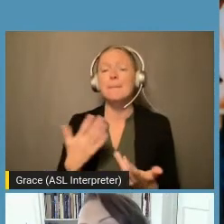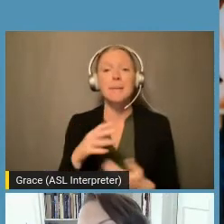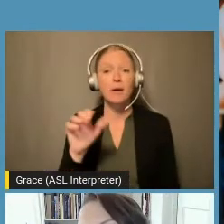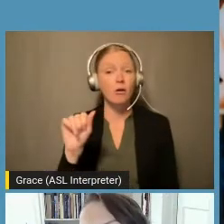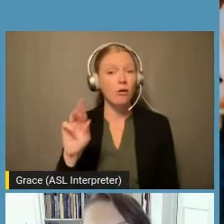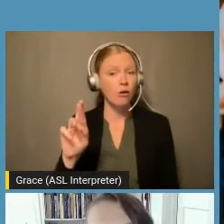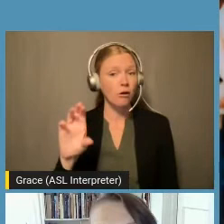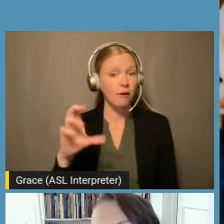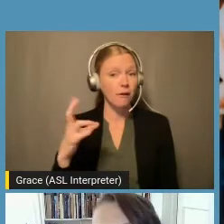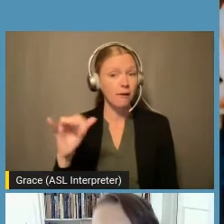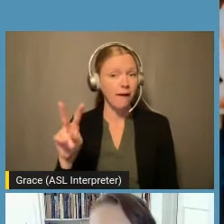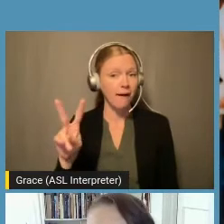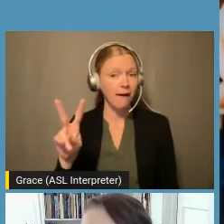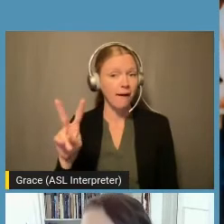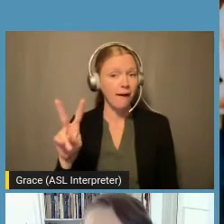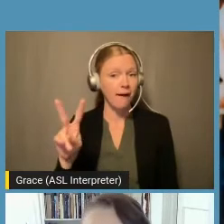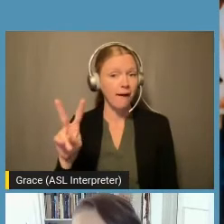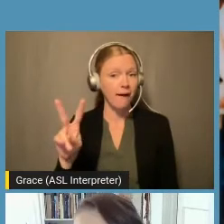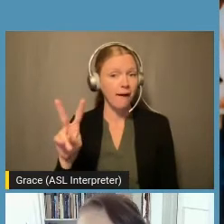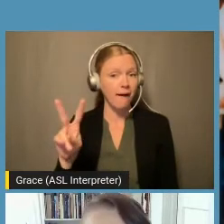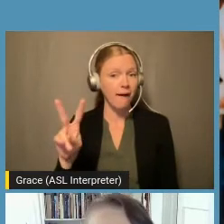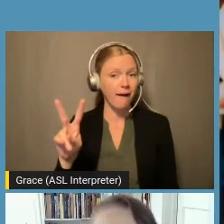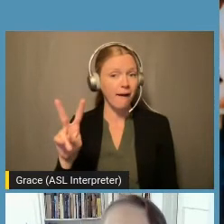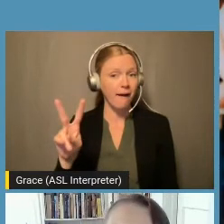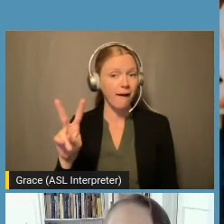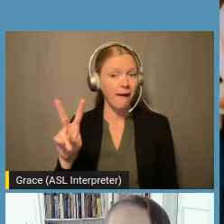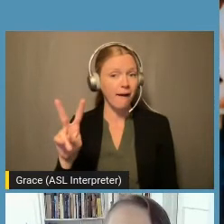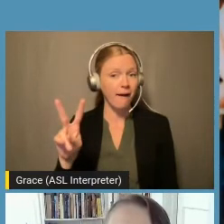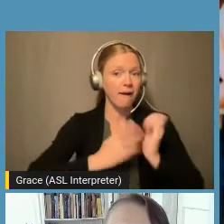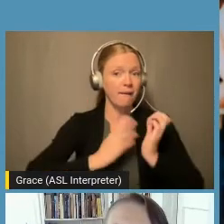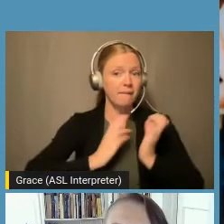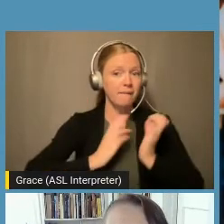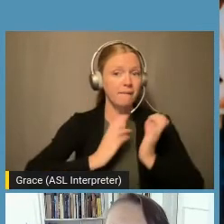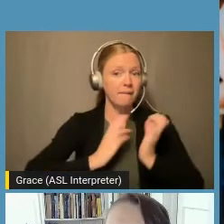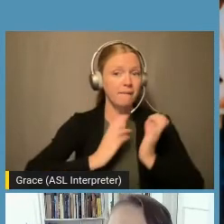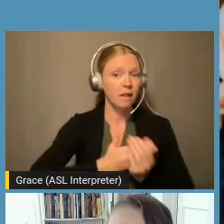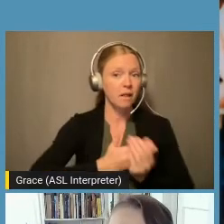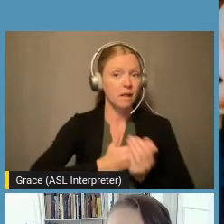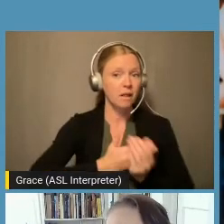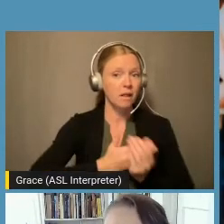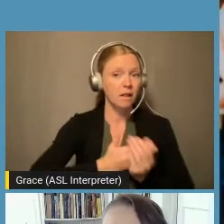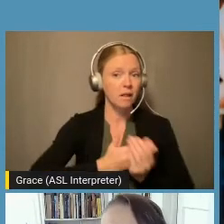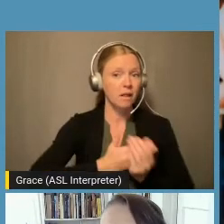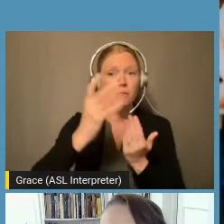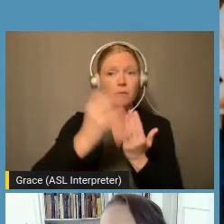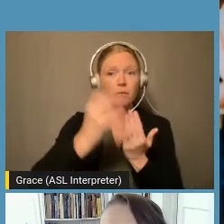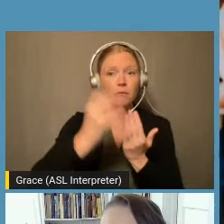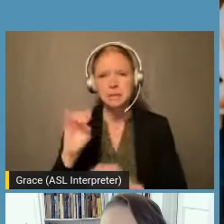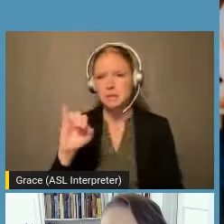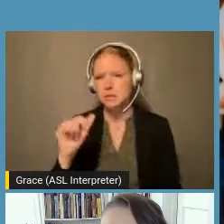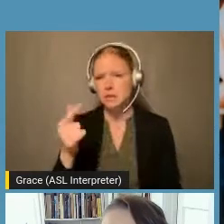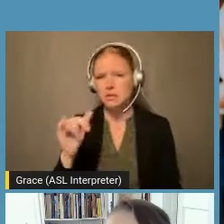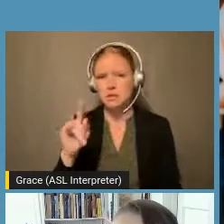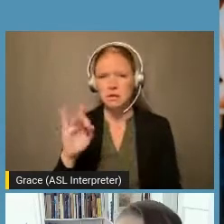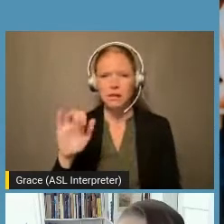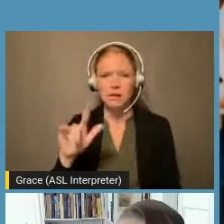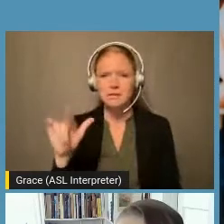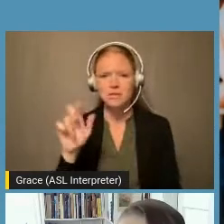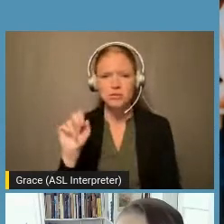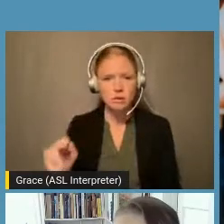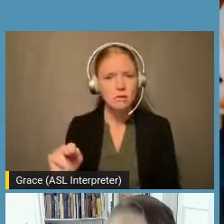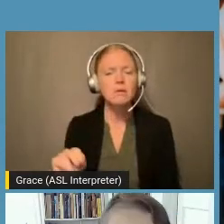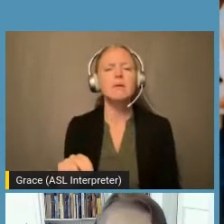or digitization projects or things like that. So content is the best place to start, often